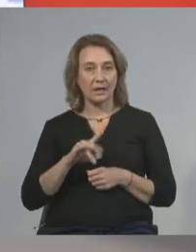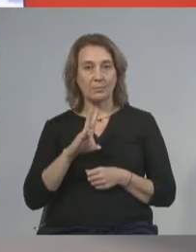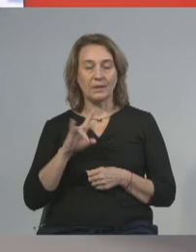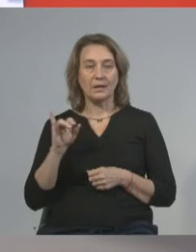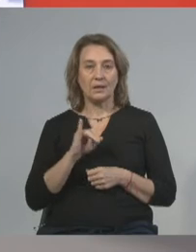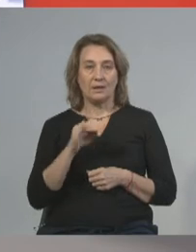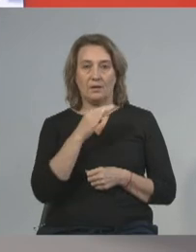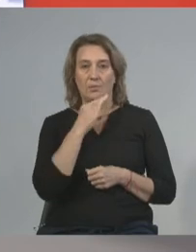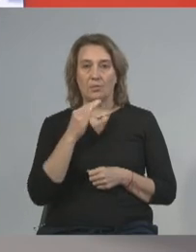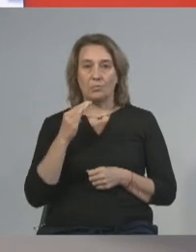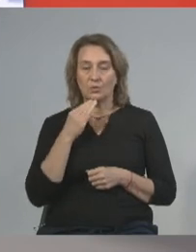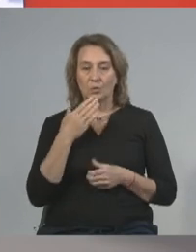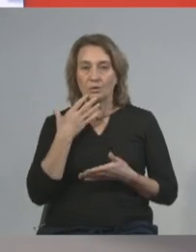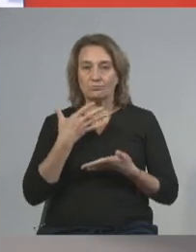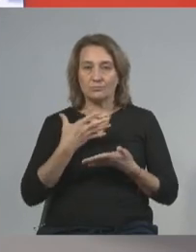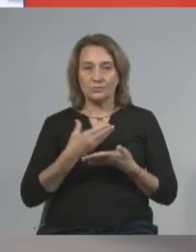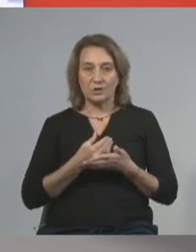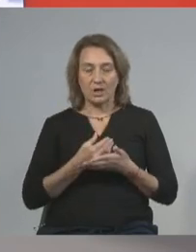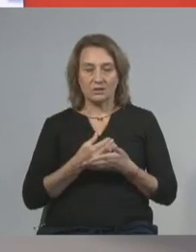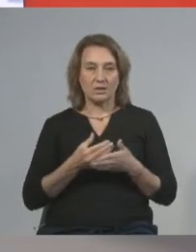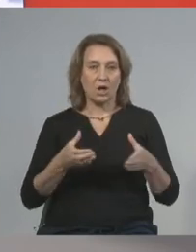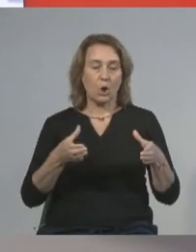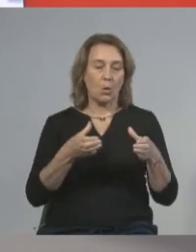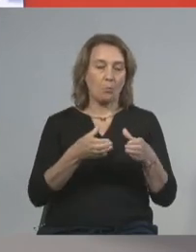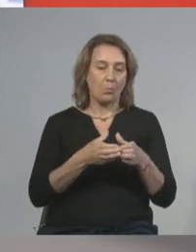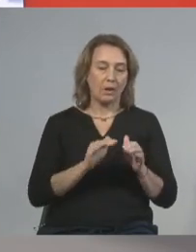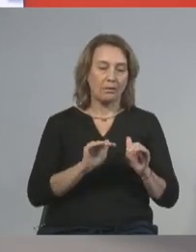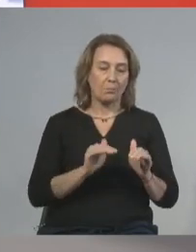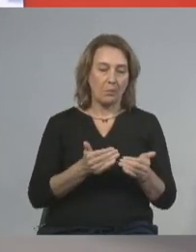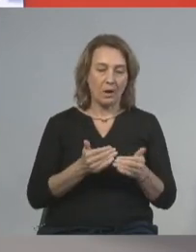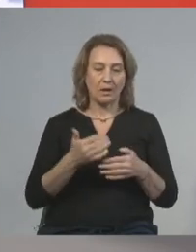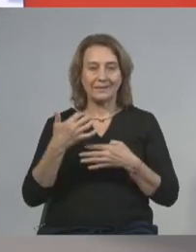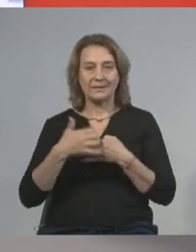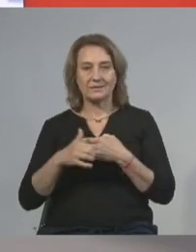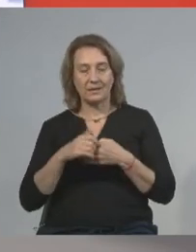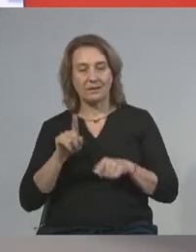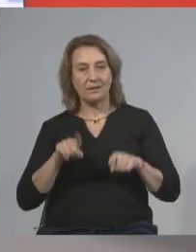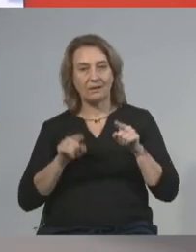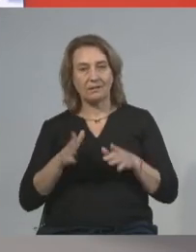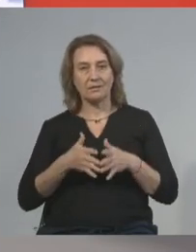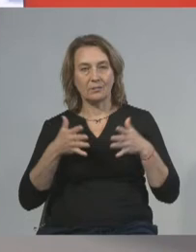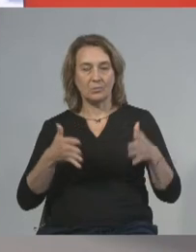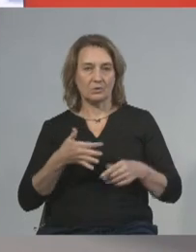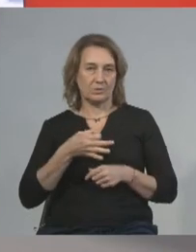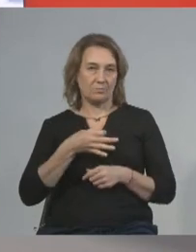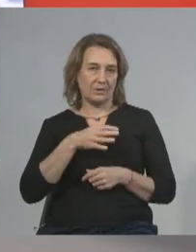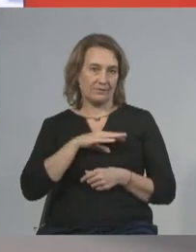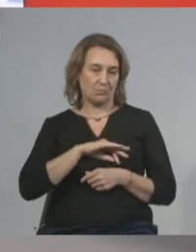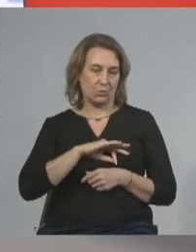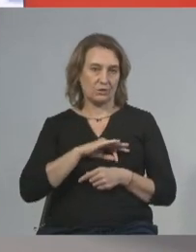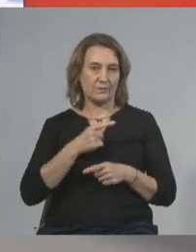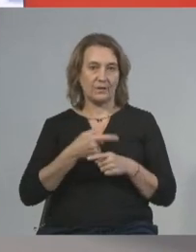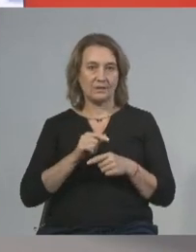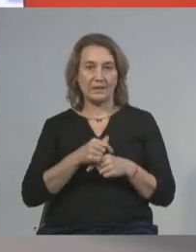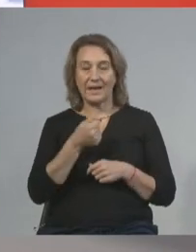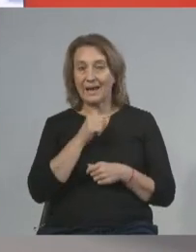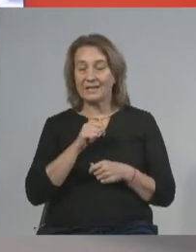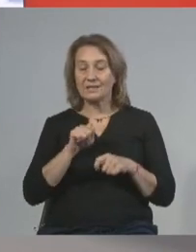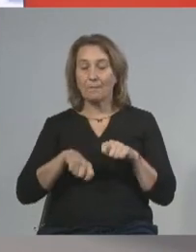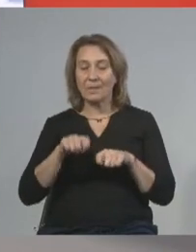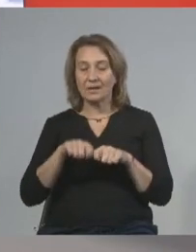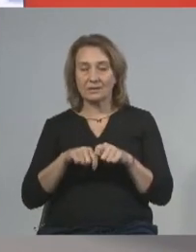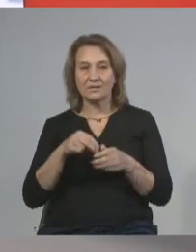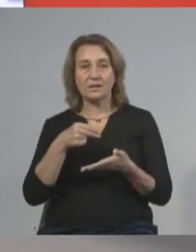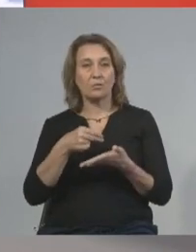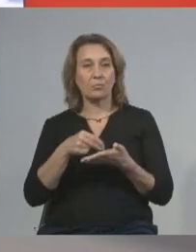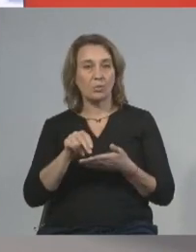how to distribute content a lot of private companies uh small medium and even big companies used our expertise and